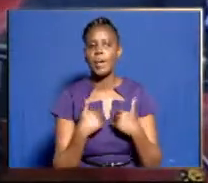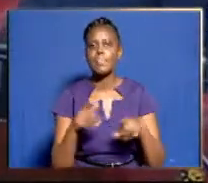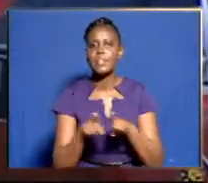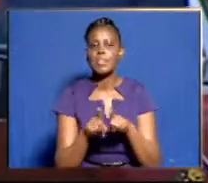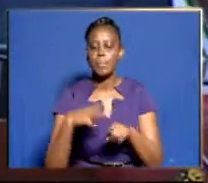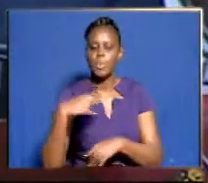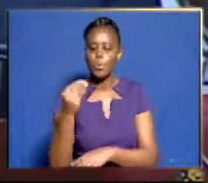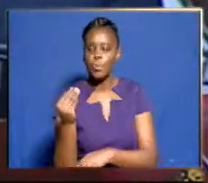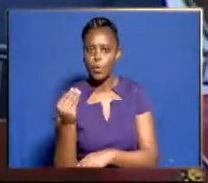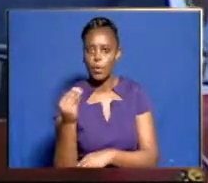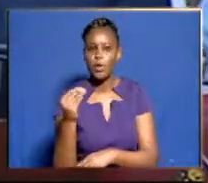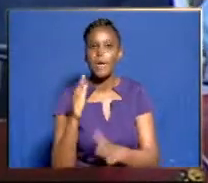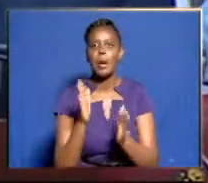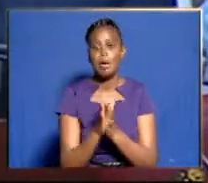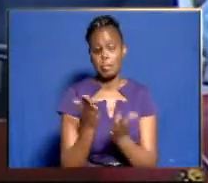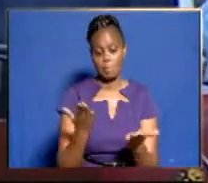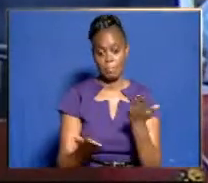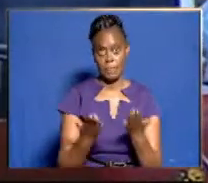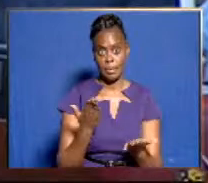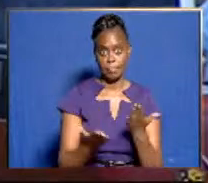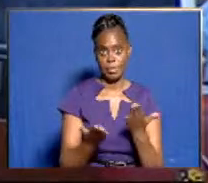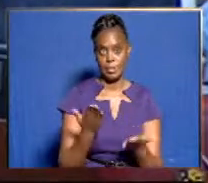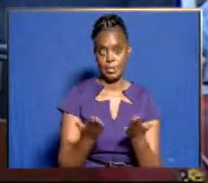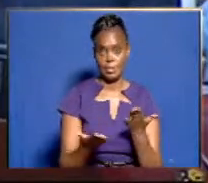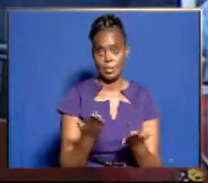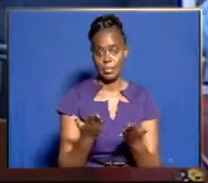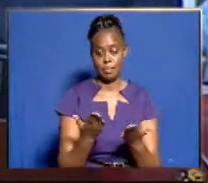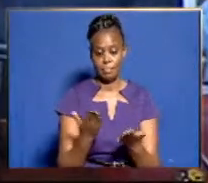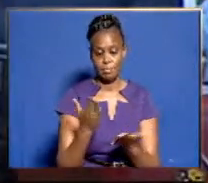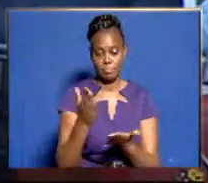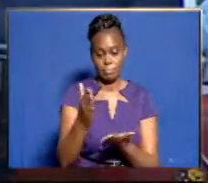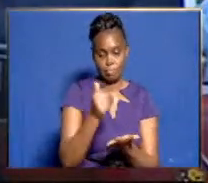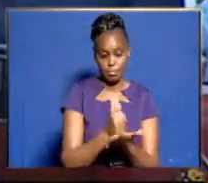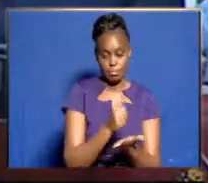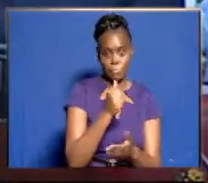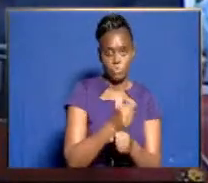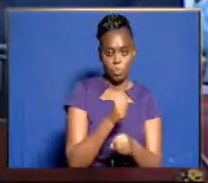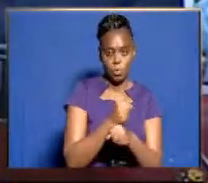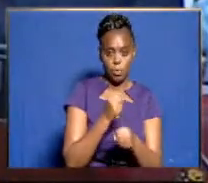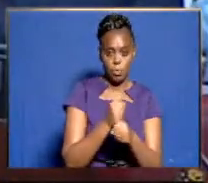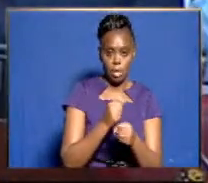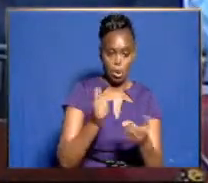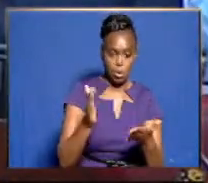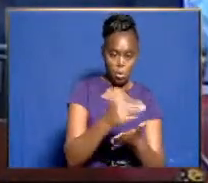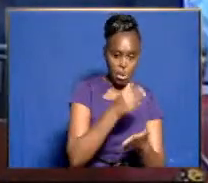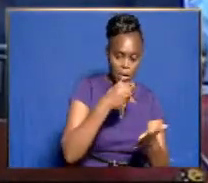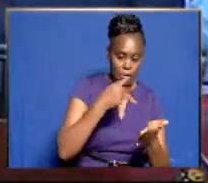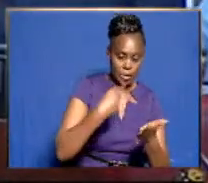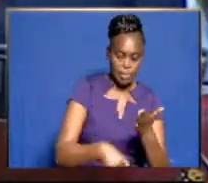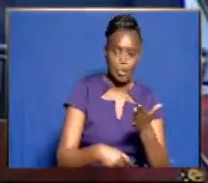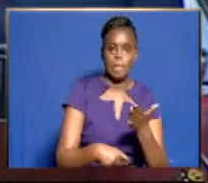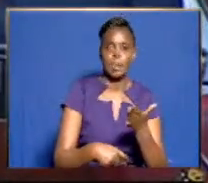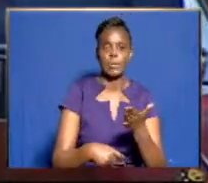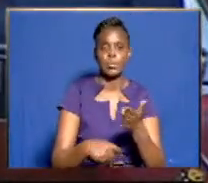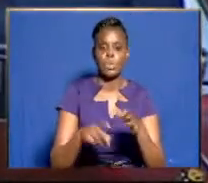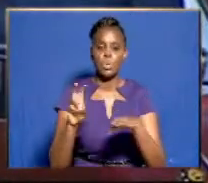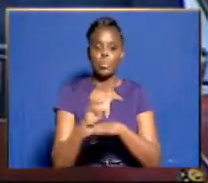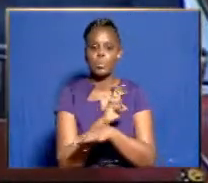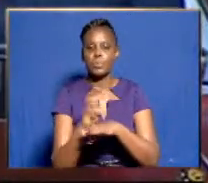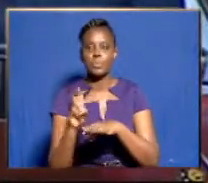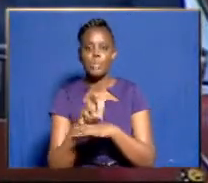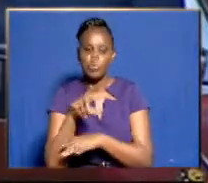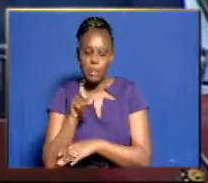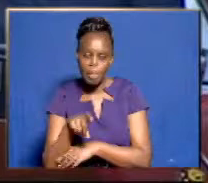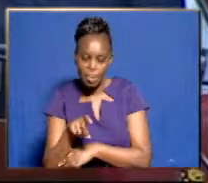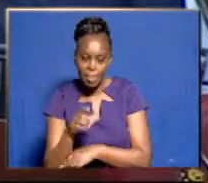go and perhaps employ a tax collector in a farmer's shed to monitor a hen when it's